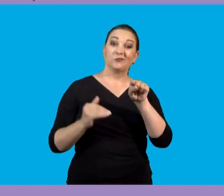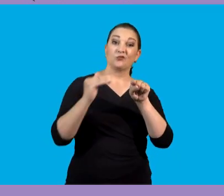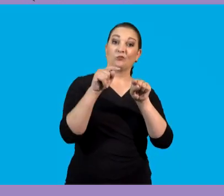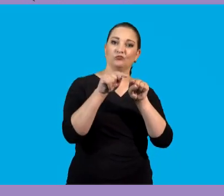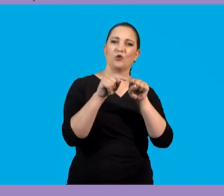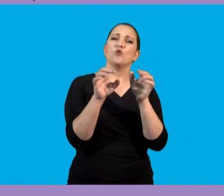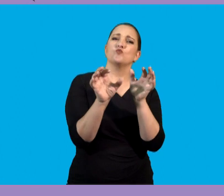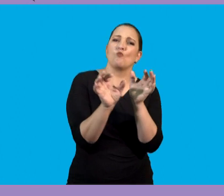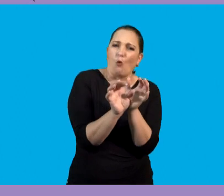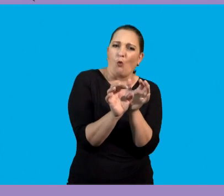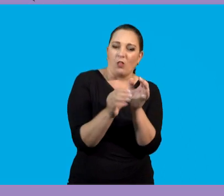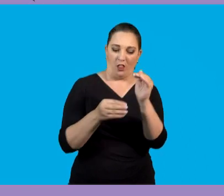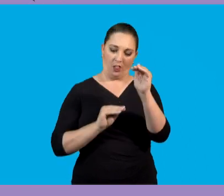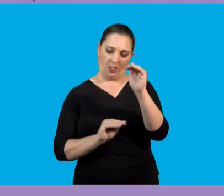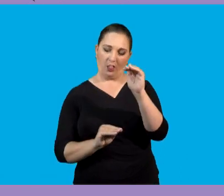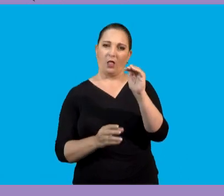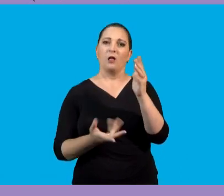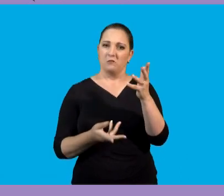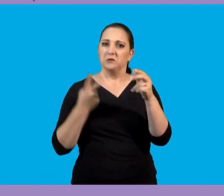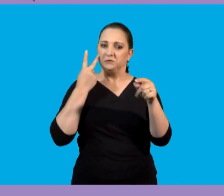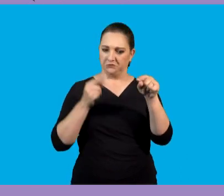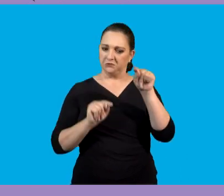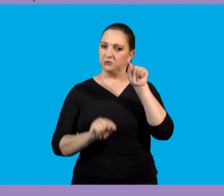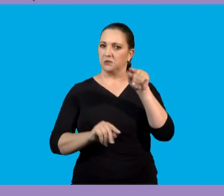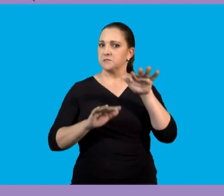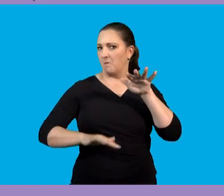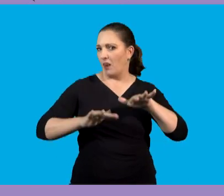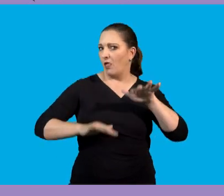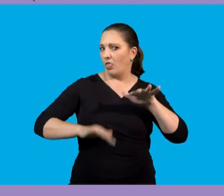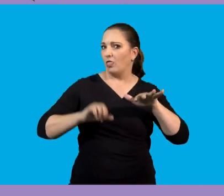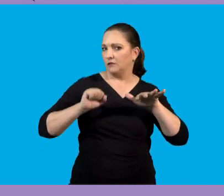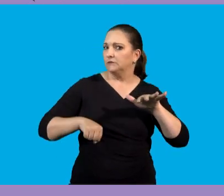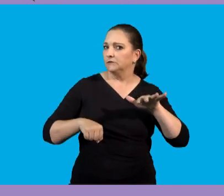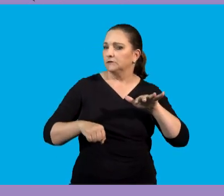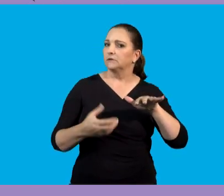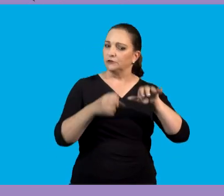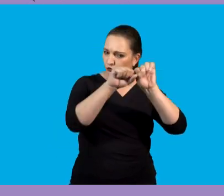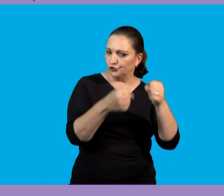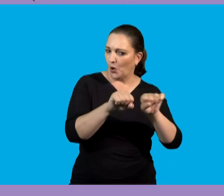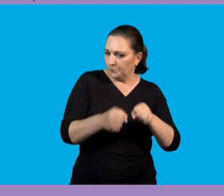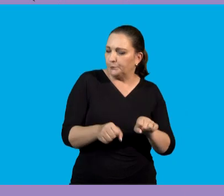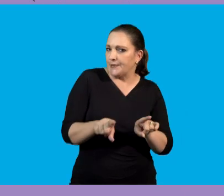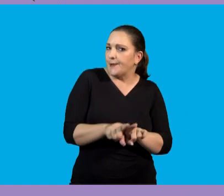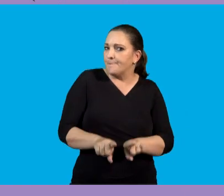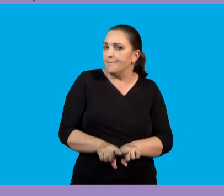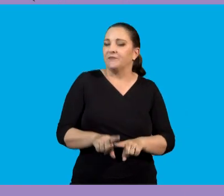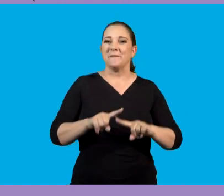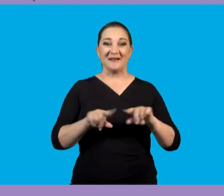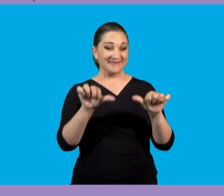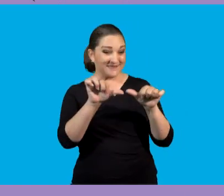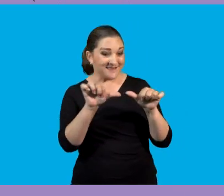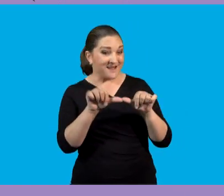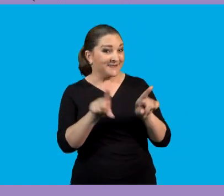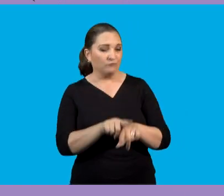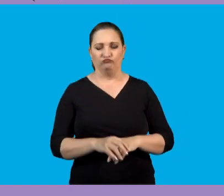smaller than this bottom one here, but they are similar. Why? Because they have the same shape, but not necessarily the